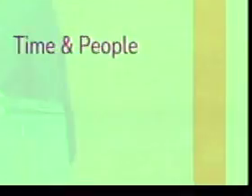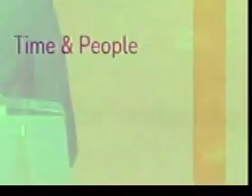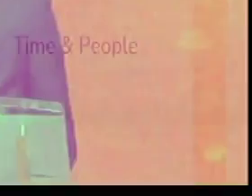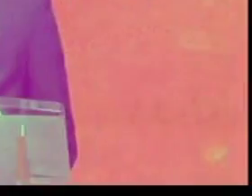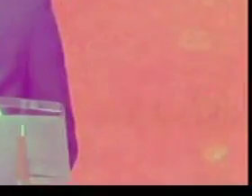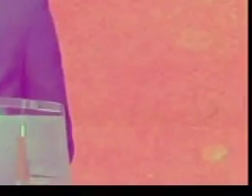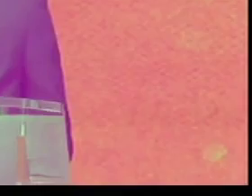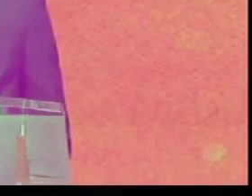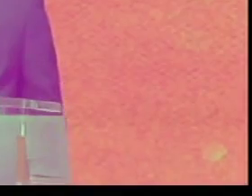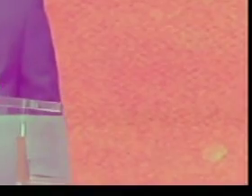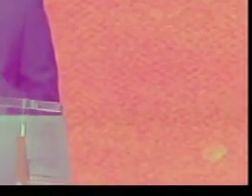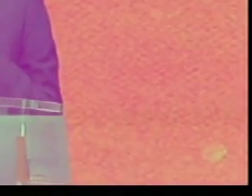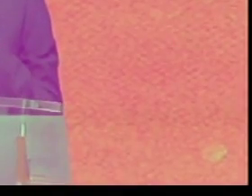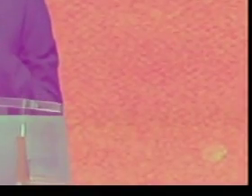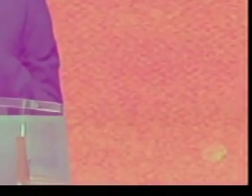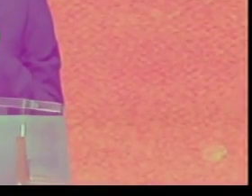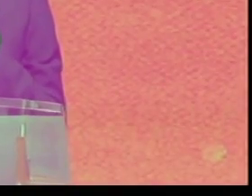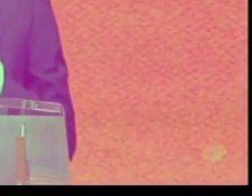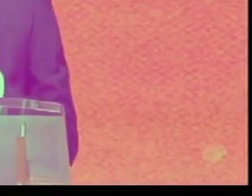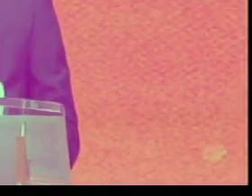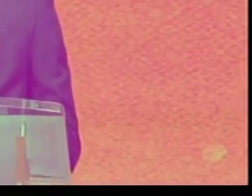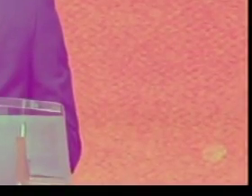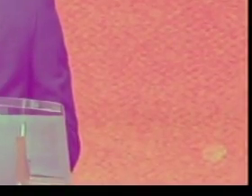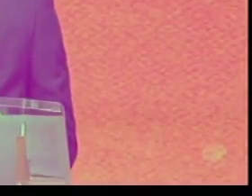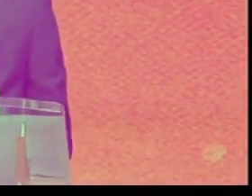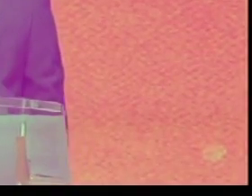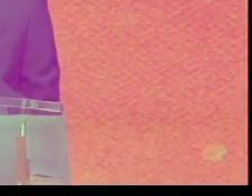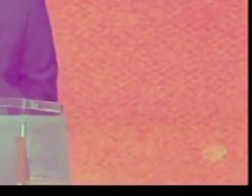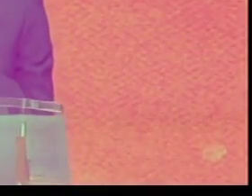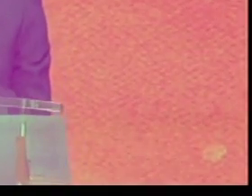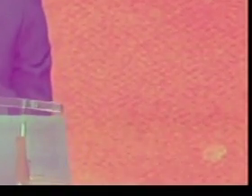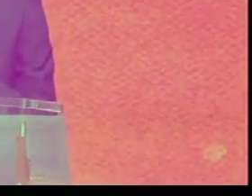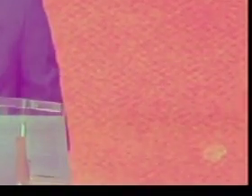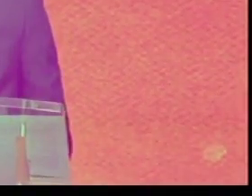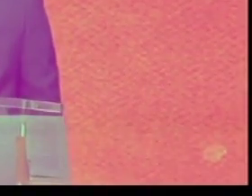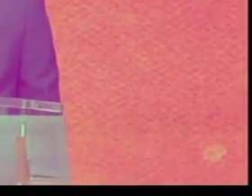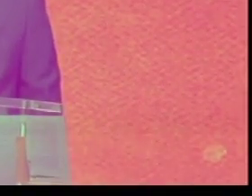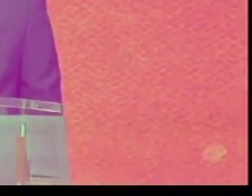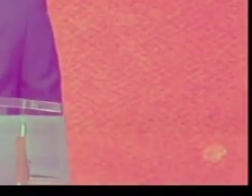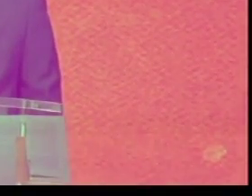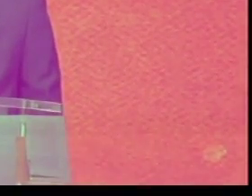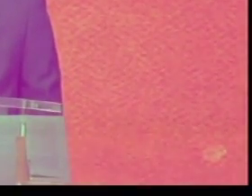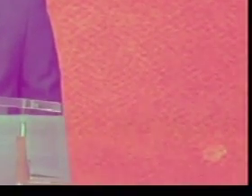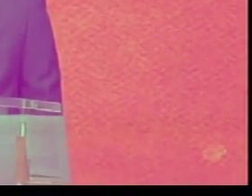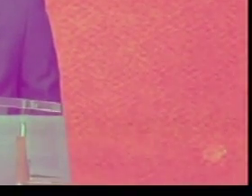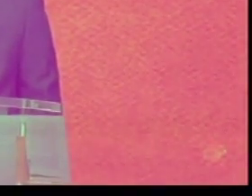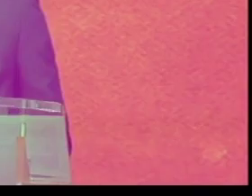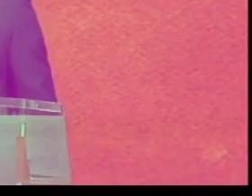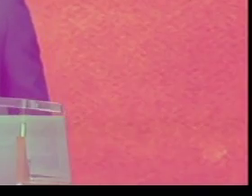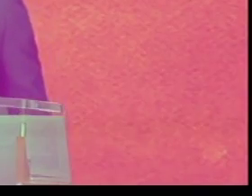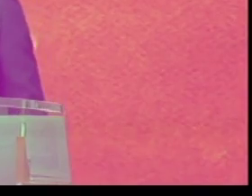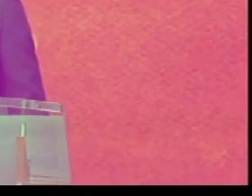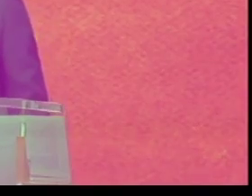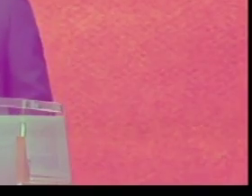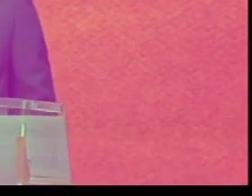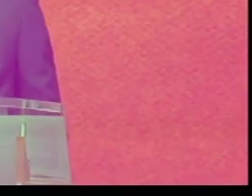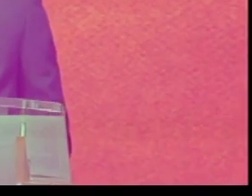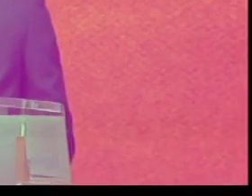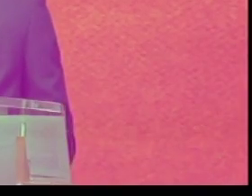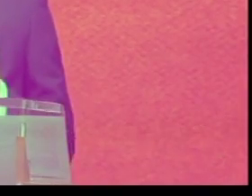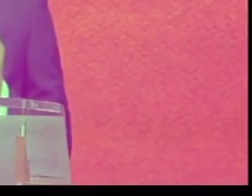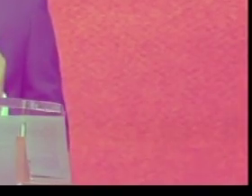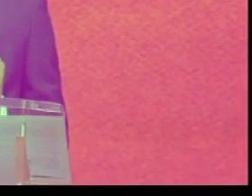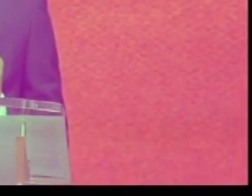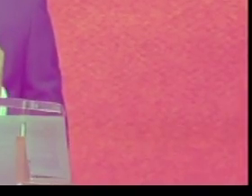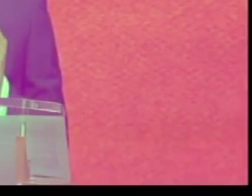in a generation where we disagree without knowing how to respect people. So you see online,